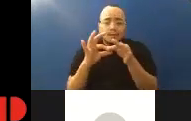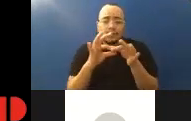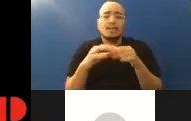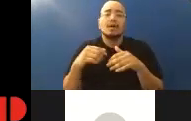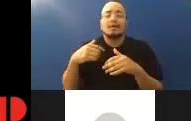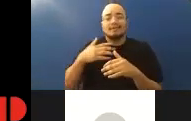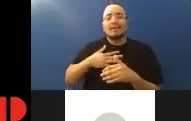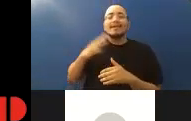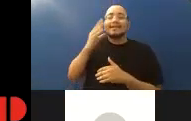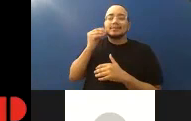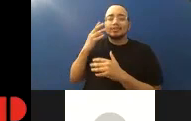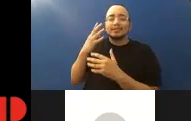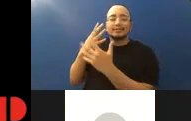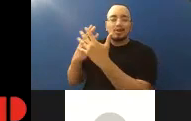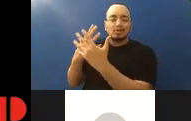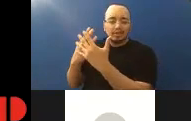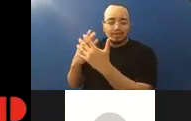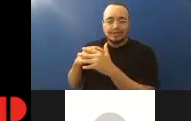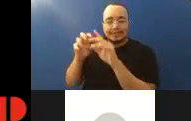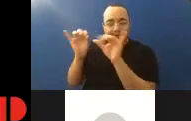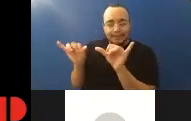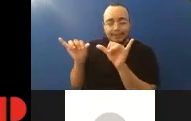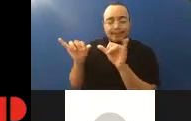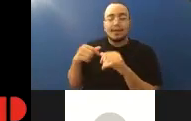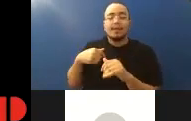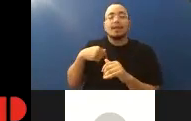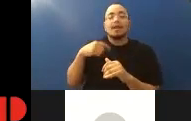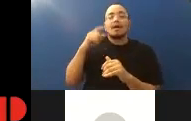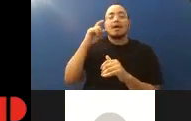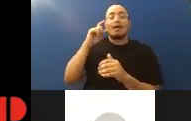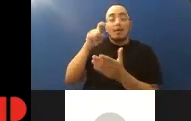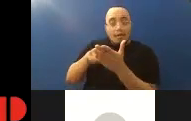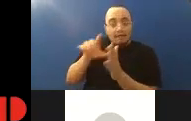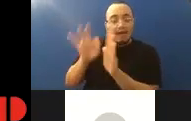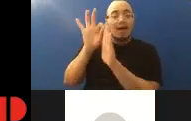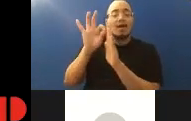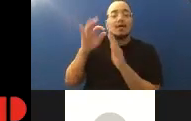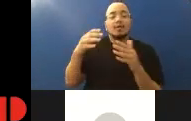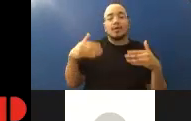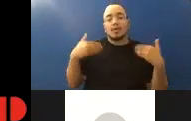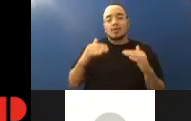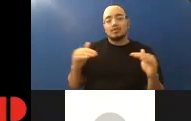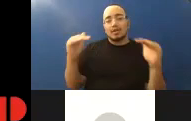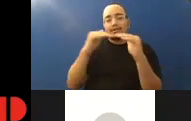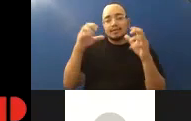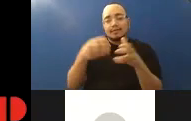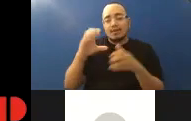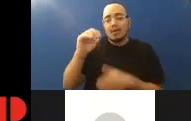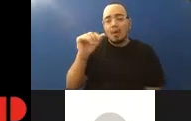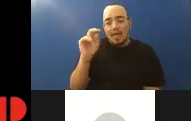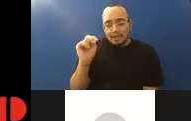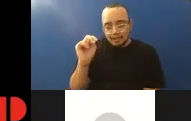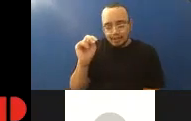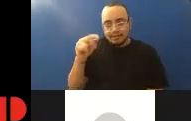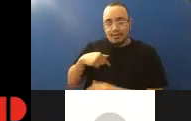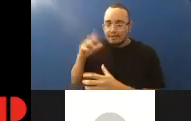out about the Youth Justice Coalition. And I came, I joined in, and became an organizer there. I